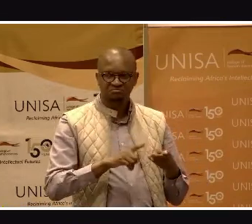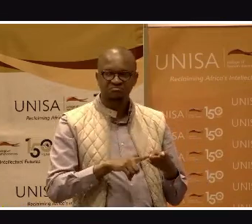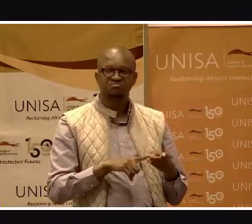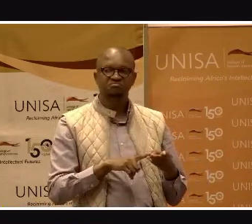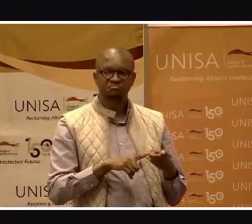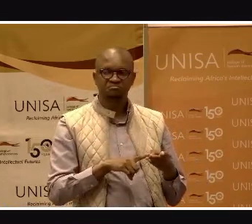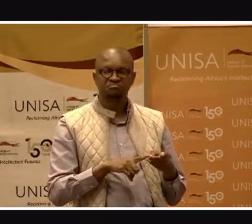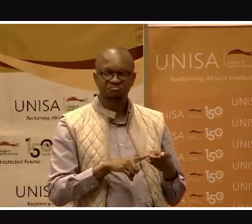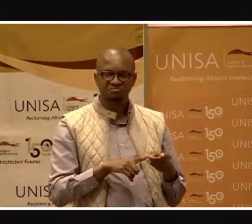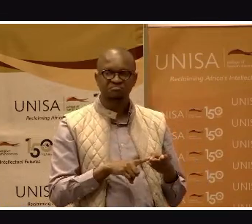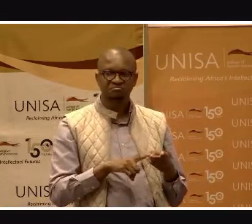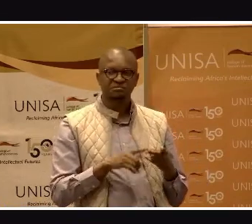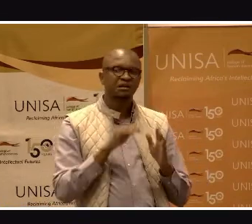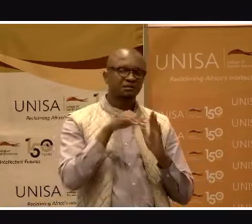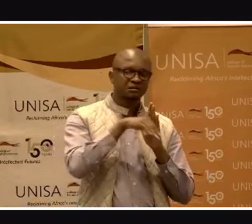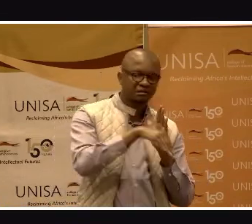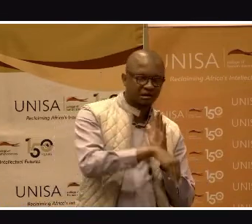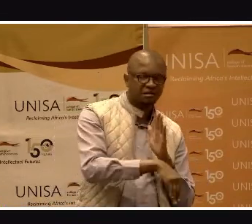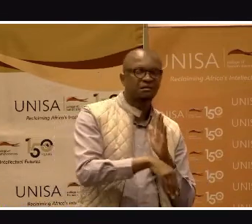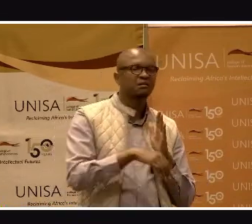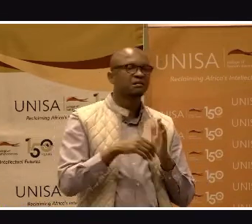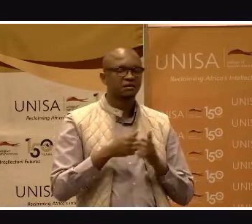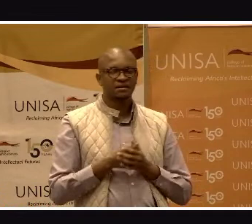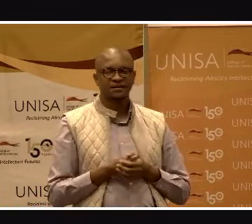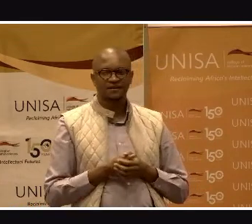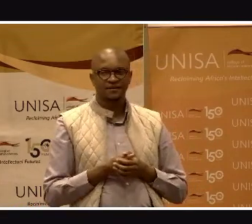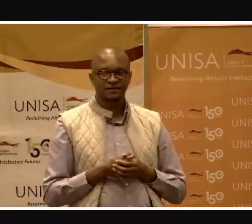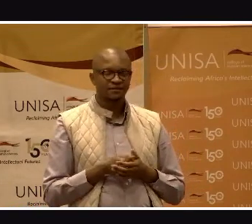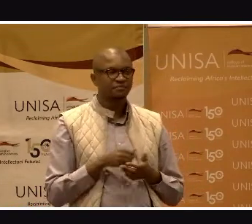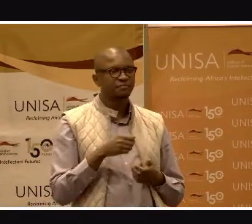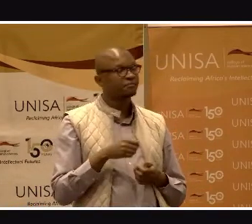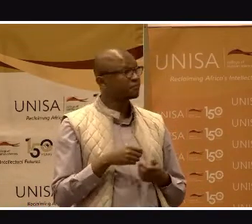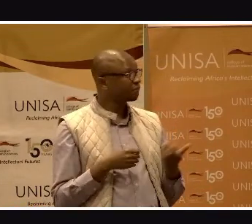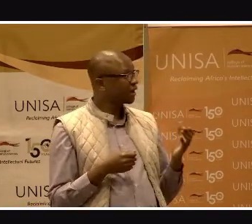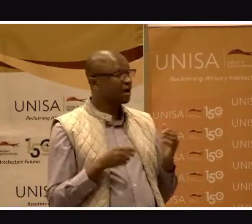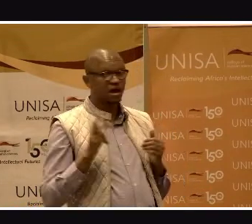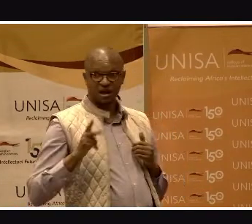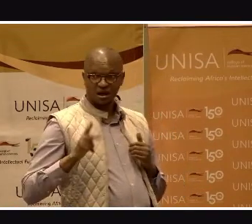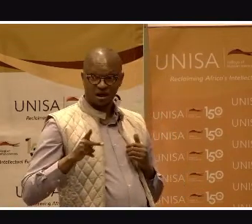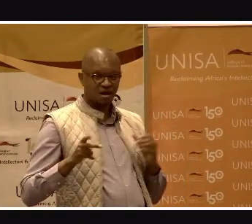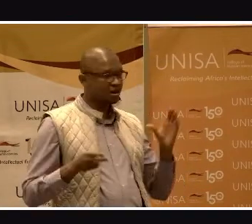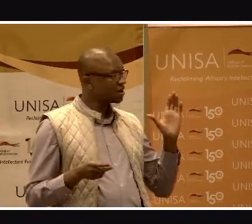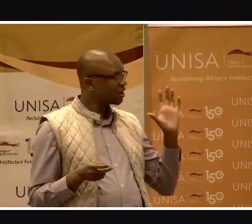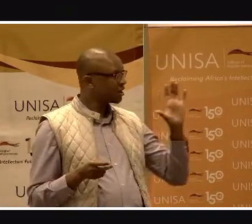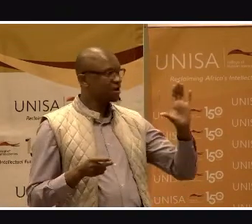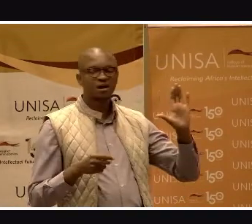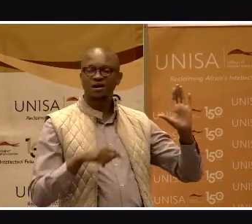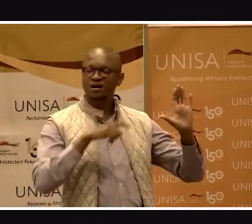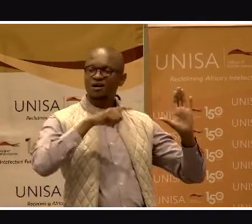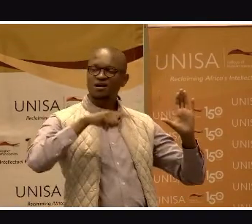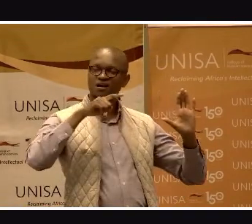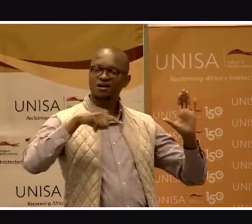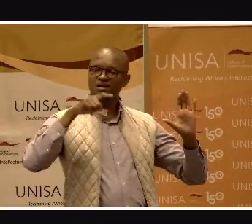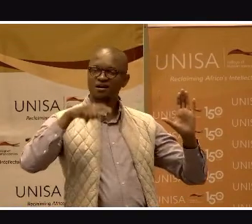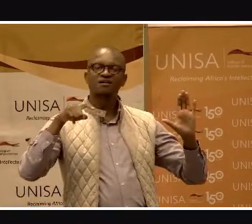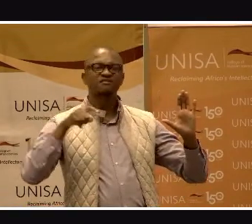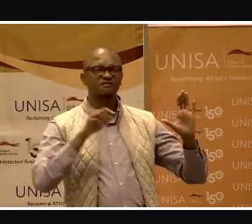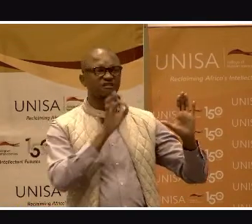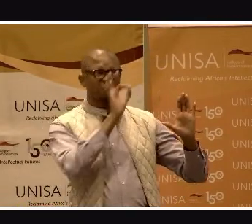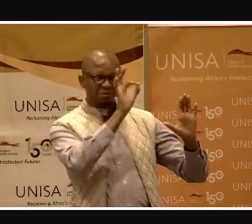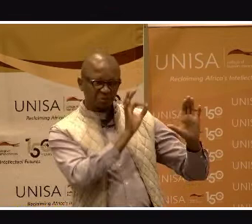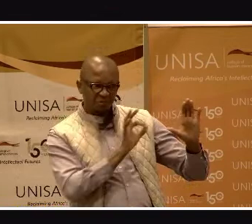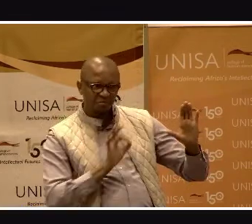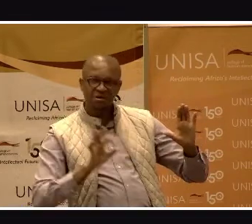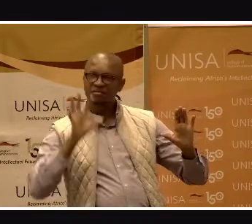right. Looking at another graph I'm preparing here, I'm presenting, you can see that represents the entire